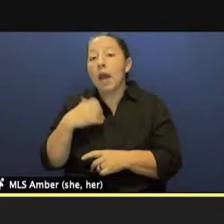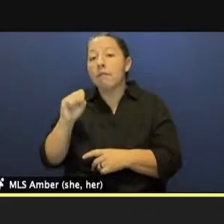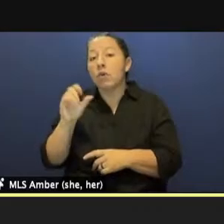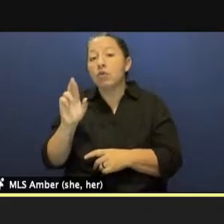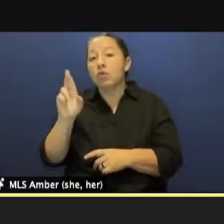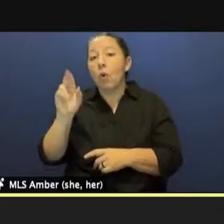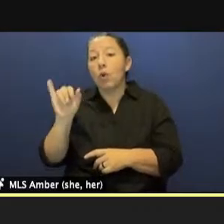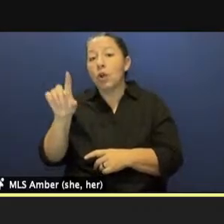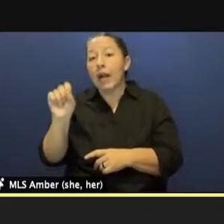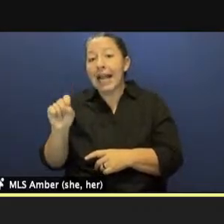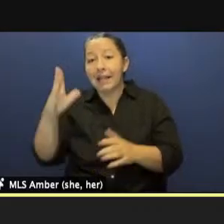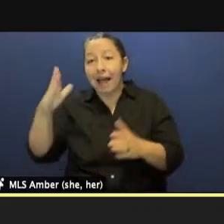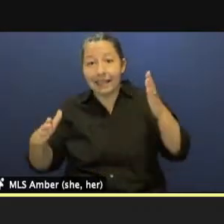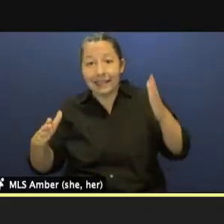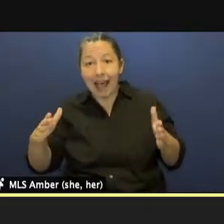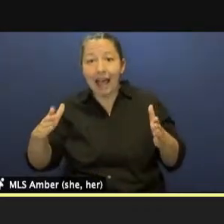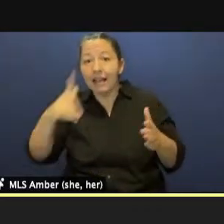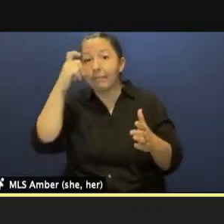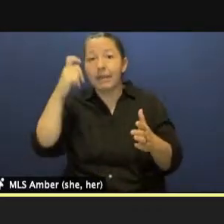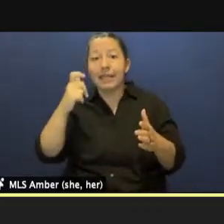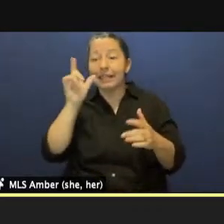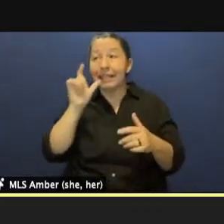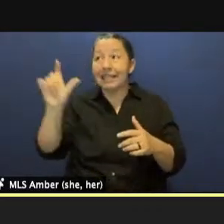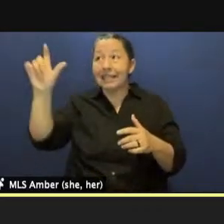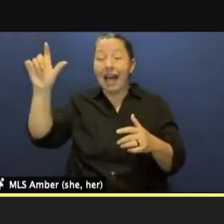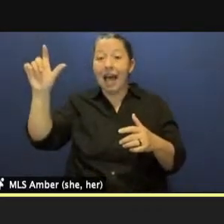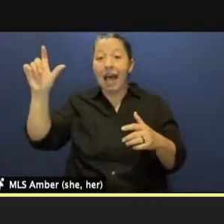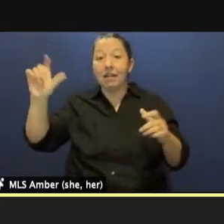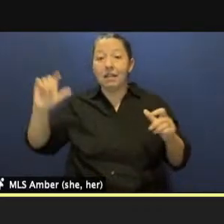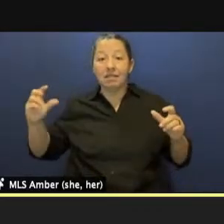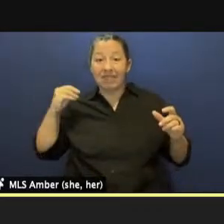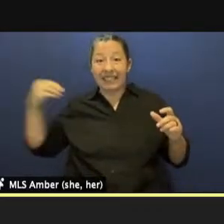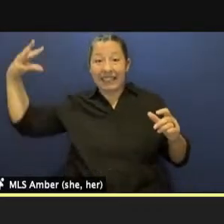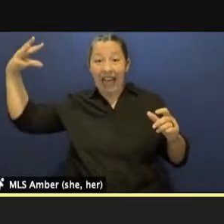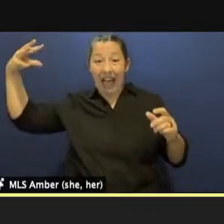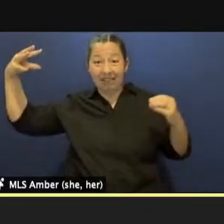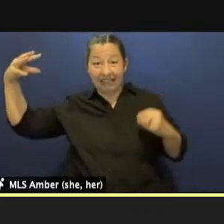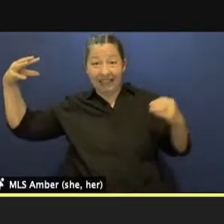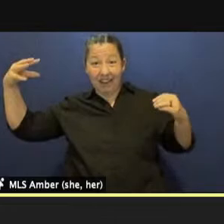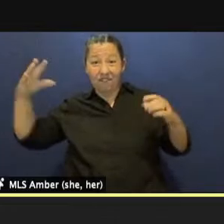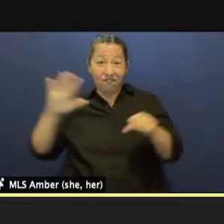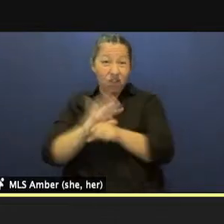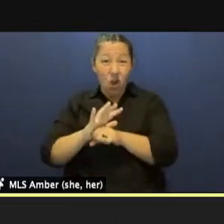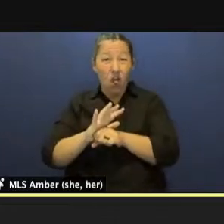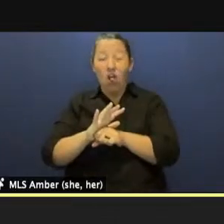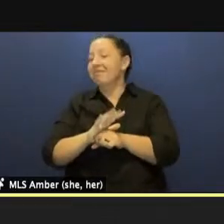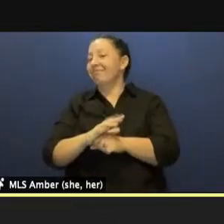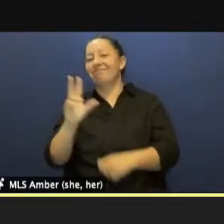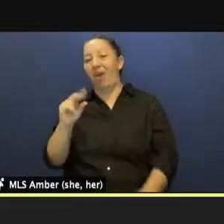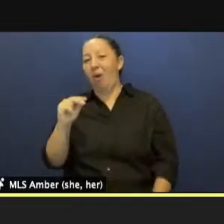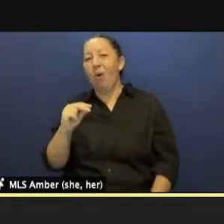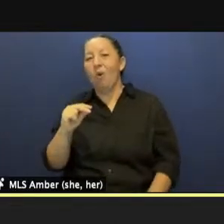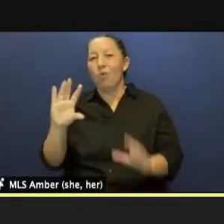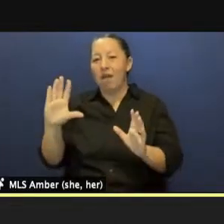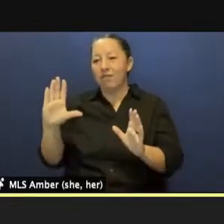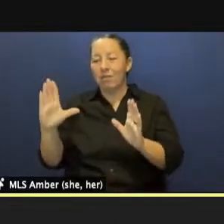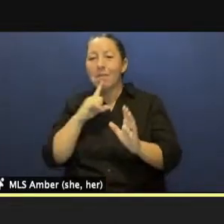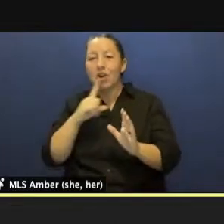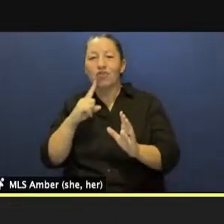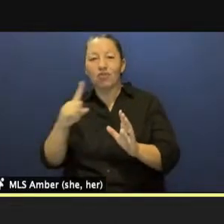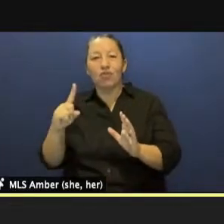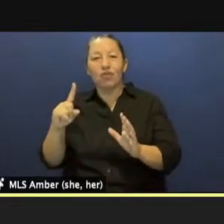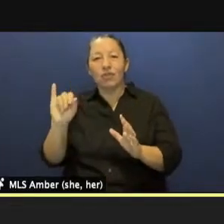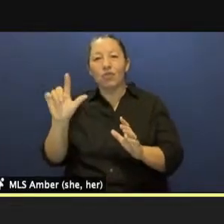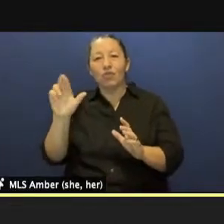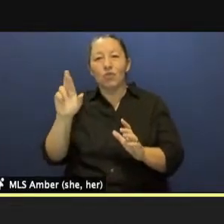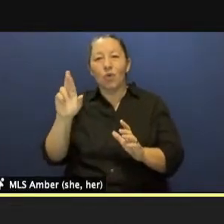off the horizon when you're in a polar region. So you need to point to the sun, which would put it at nearly vertical angles along the sides of the rover. And then of